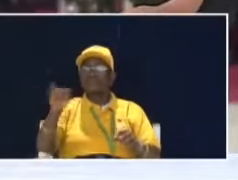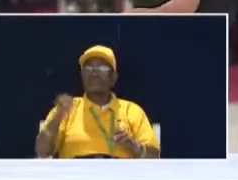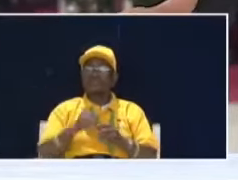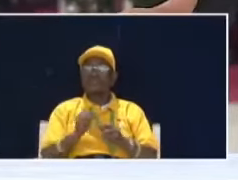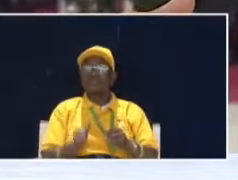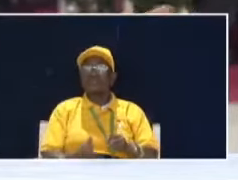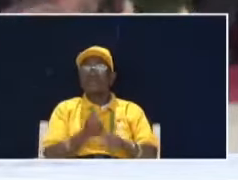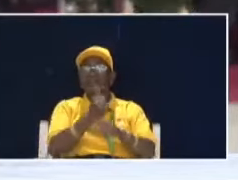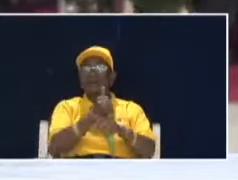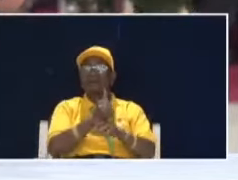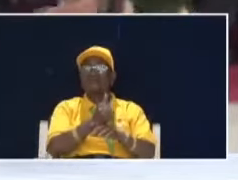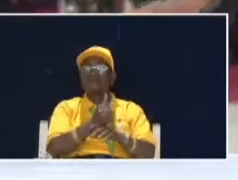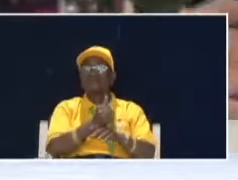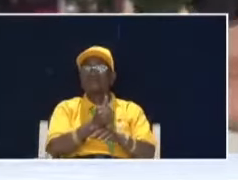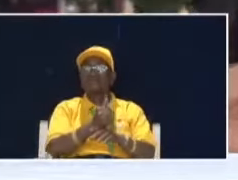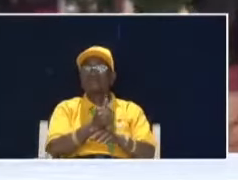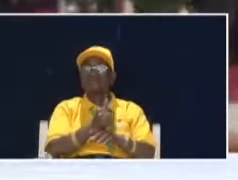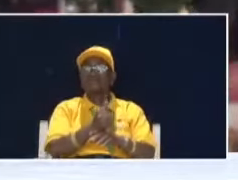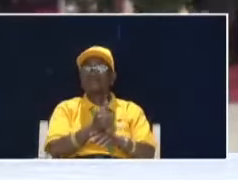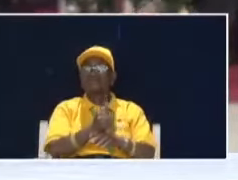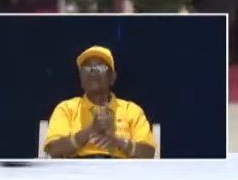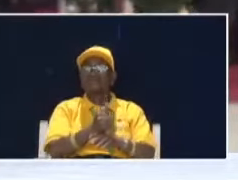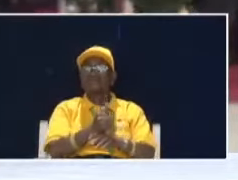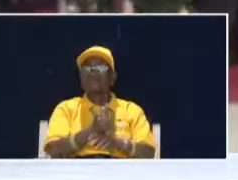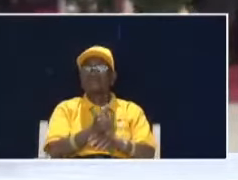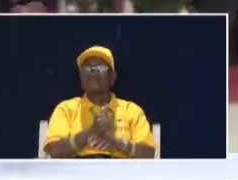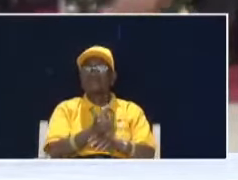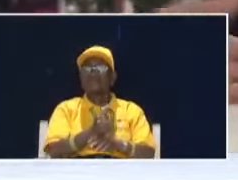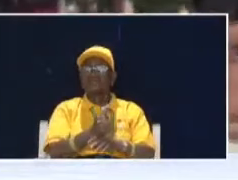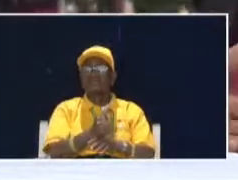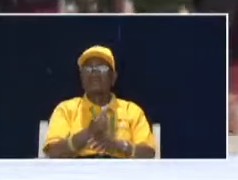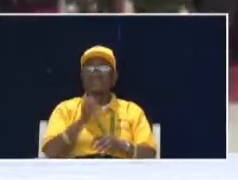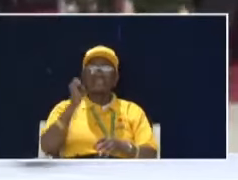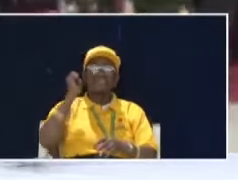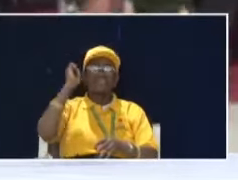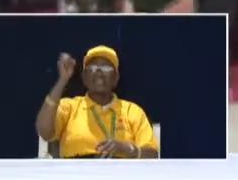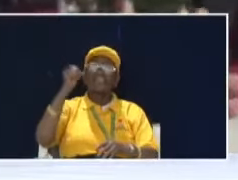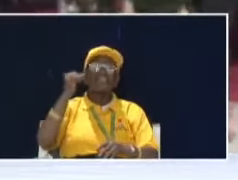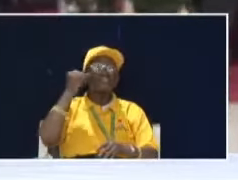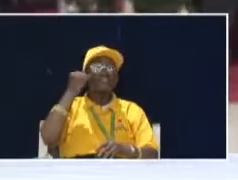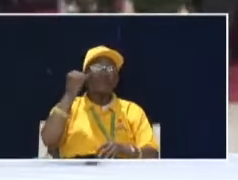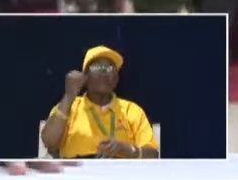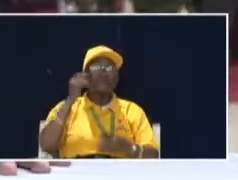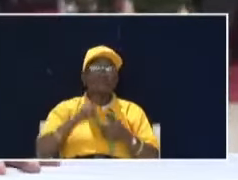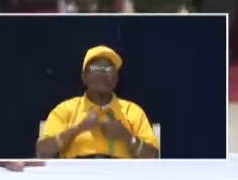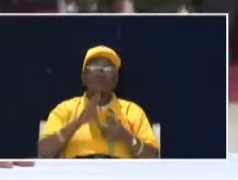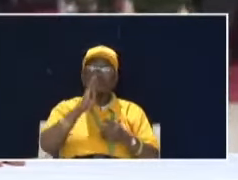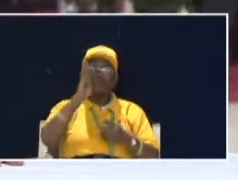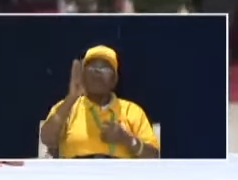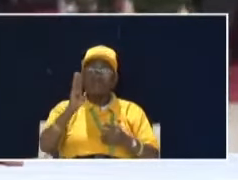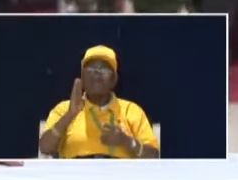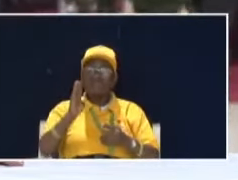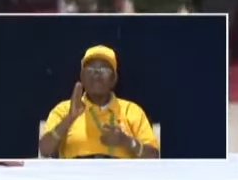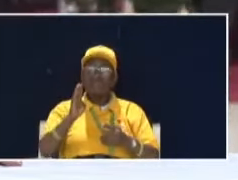Grass is supposed to be on the plain for the goats and the sheep.